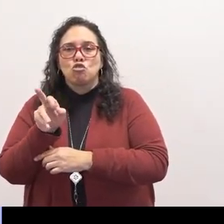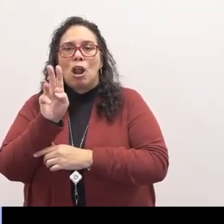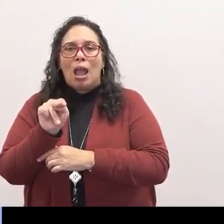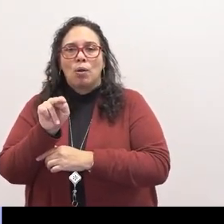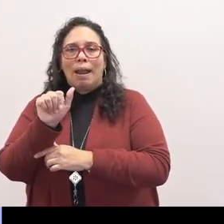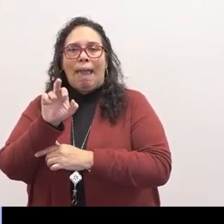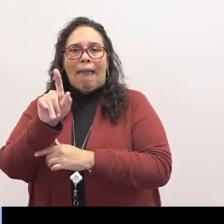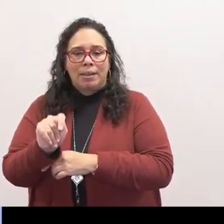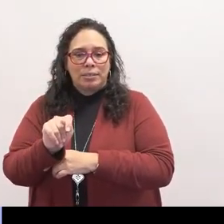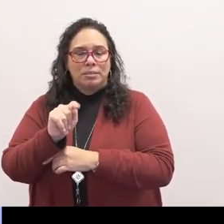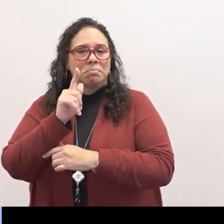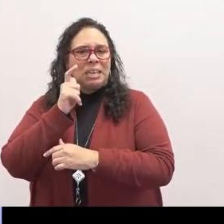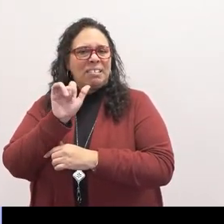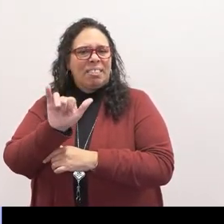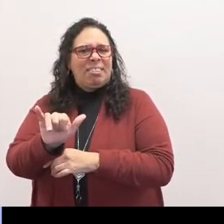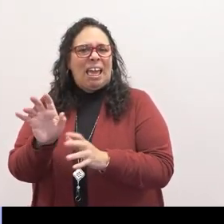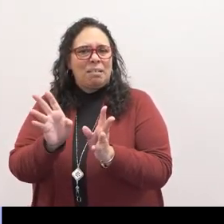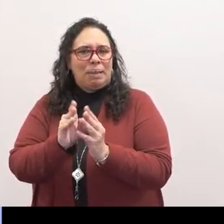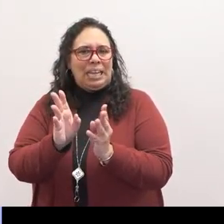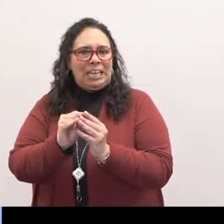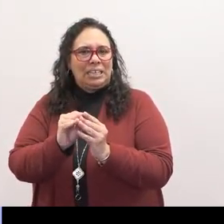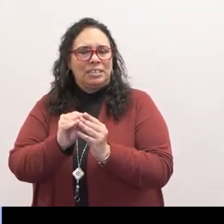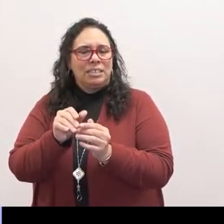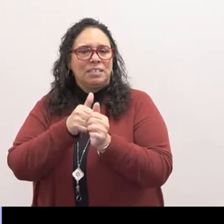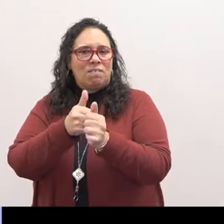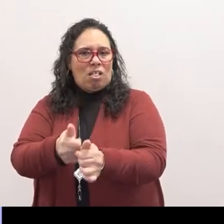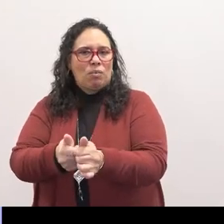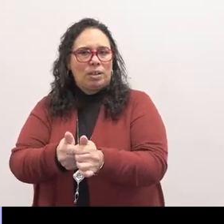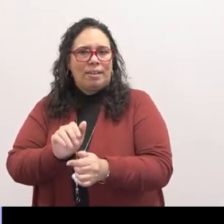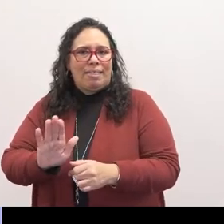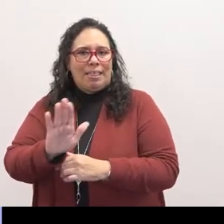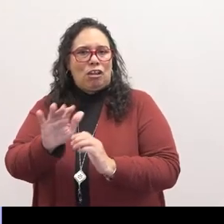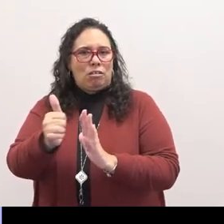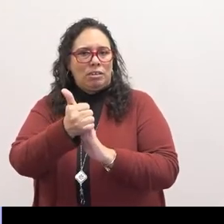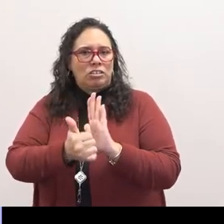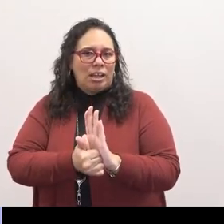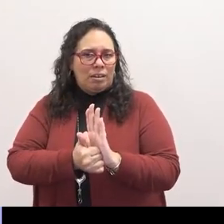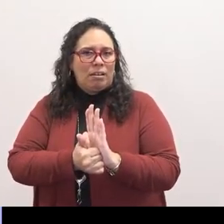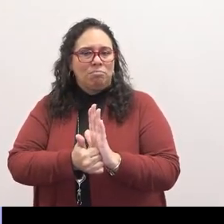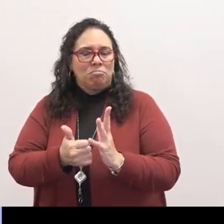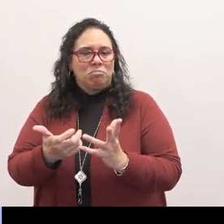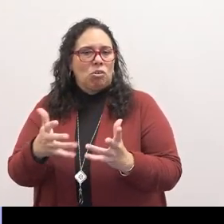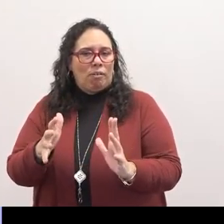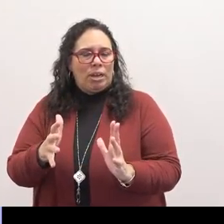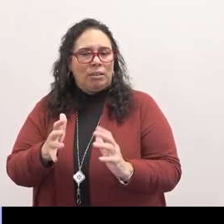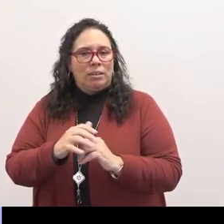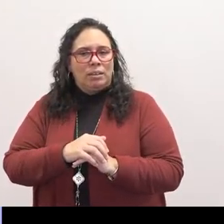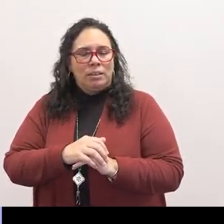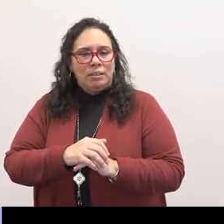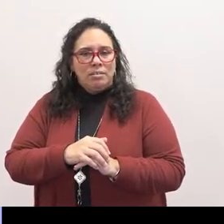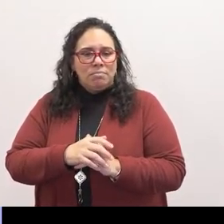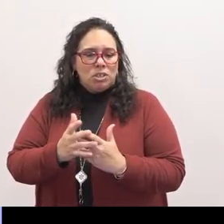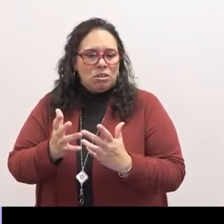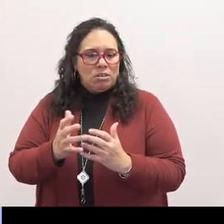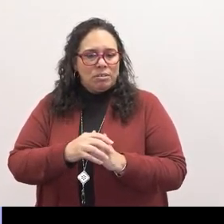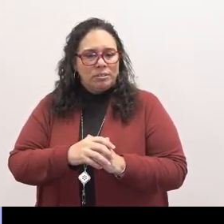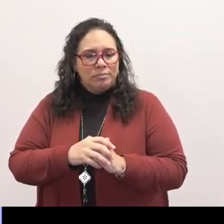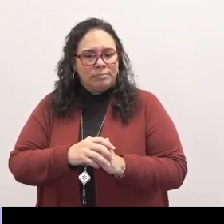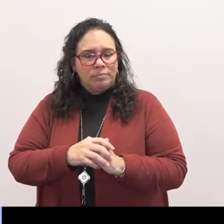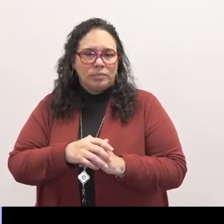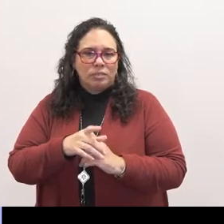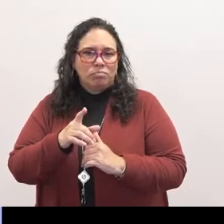meeting is following the Brown Act. The city council is doing that, right? They're agendizing, they're putting the item on the agenda, they're noticing it correctly. You can